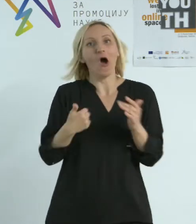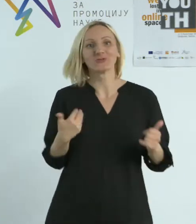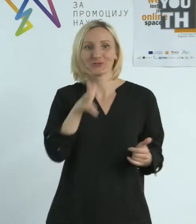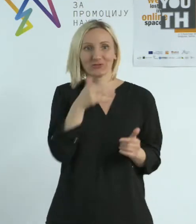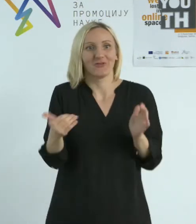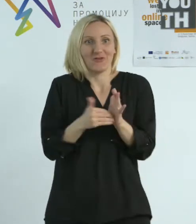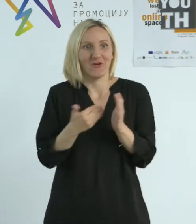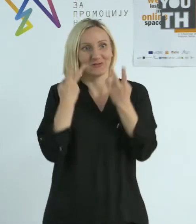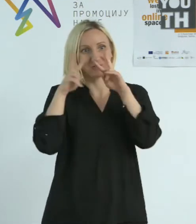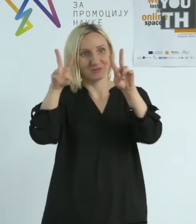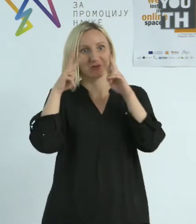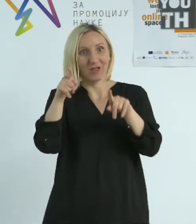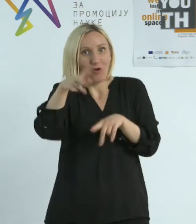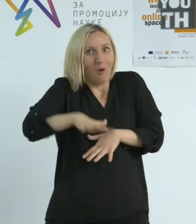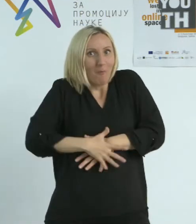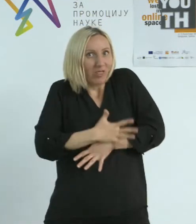is main